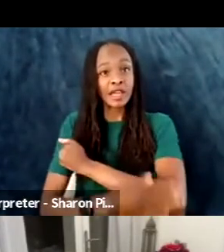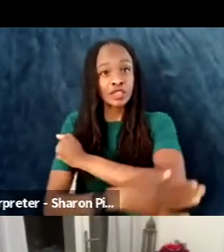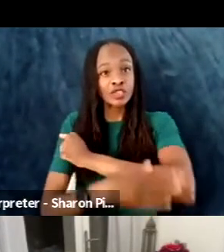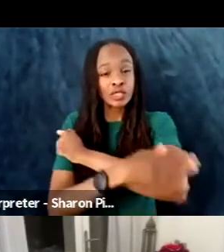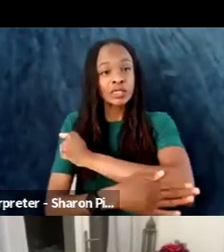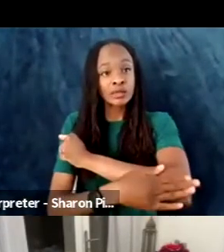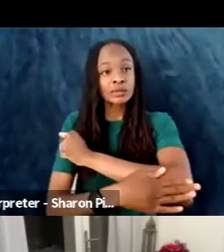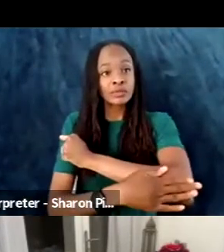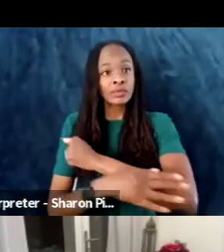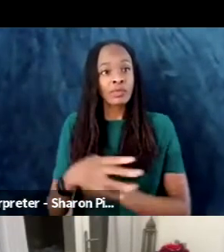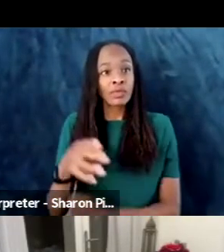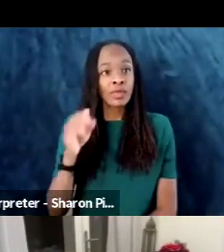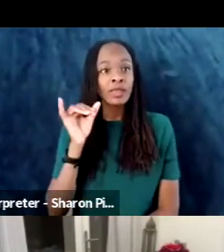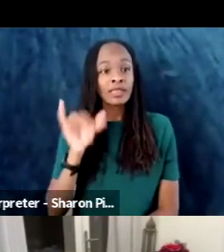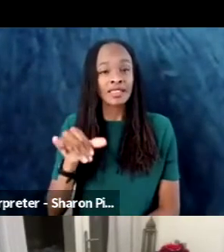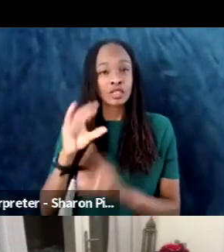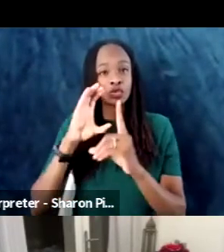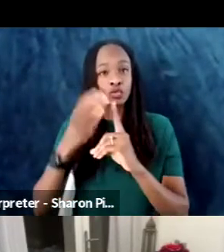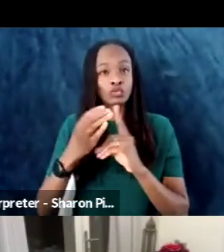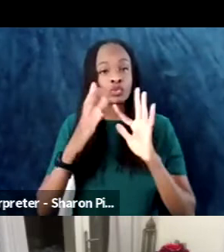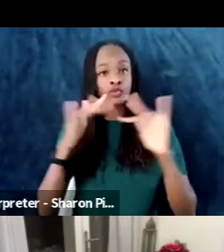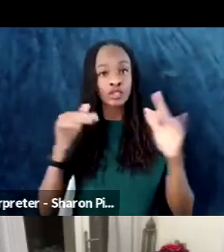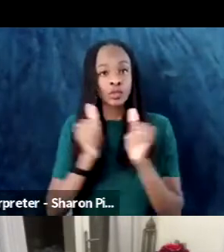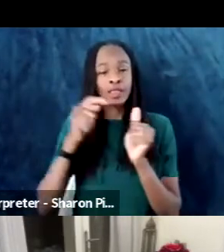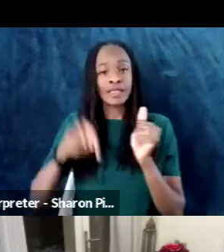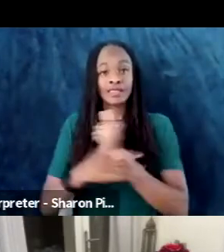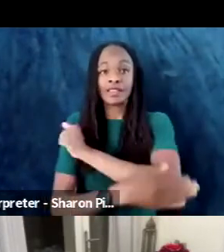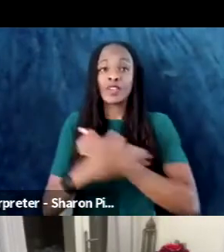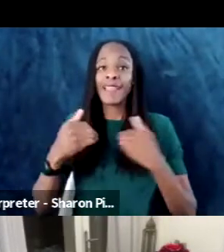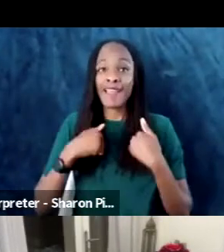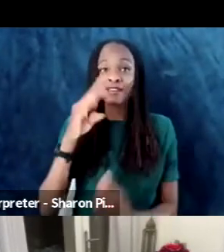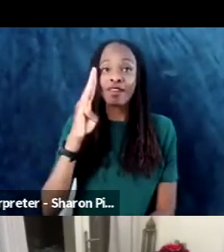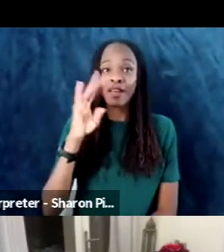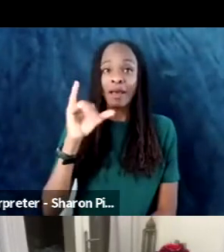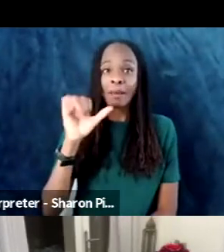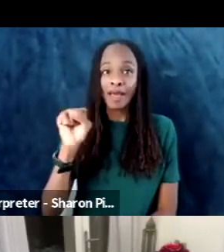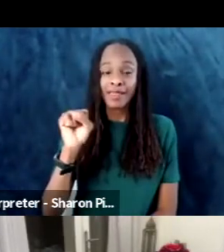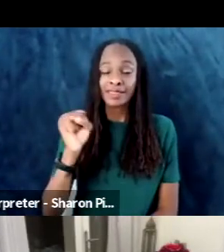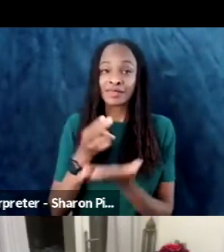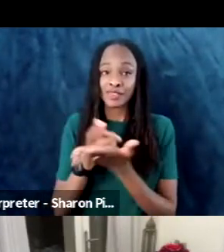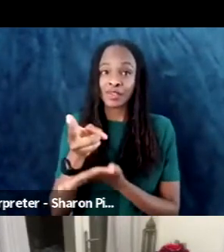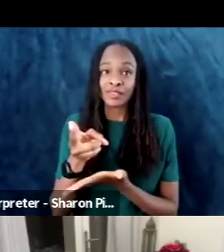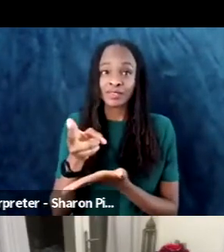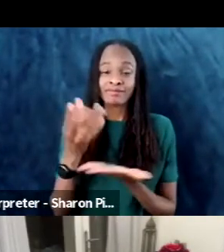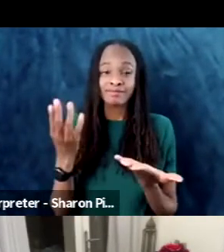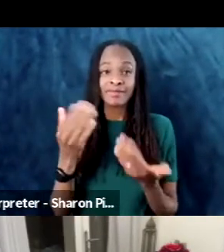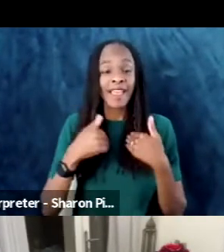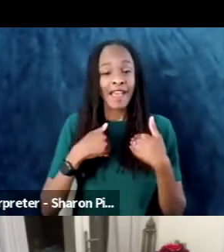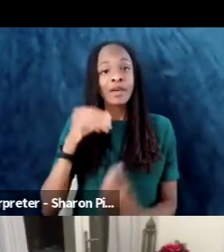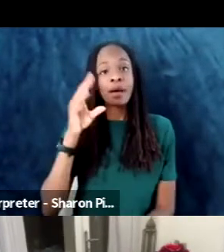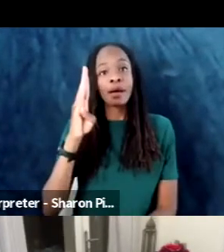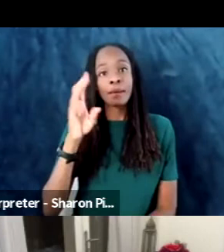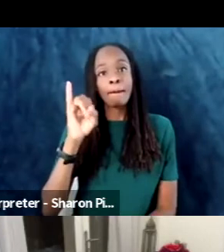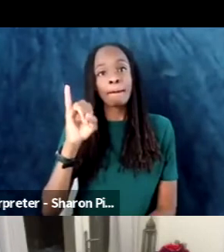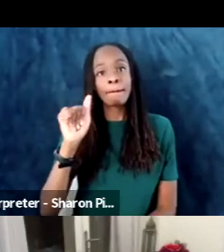cultural diversity of this country. There is a bias of this country. Let me be very honest with this. There is a bias of this